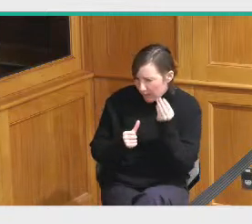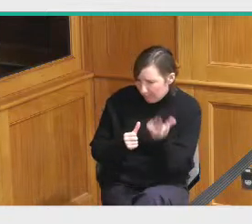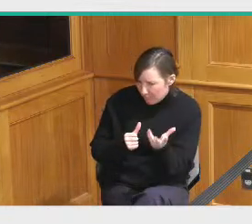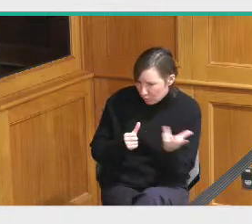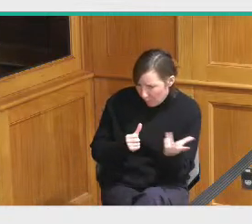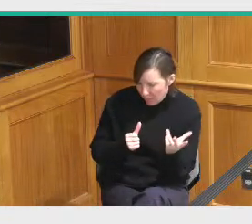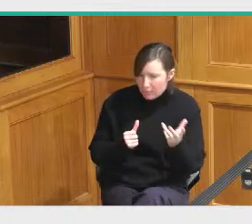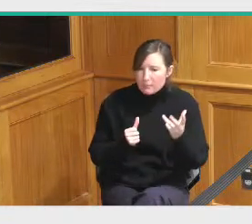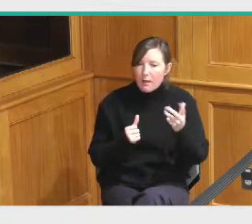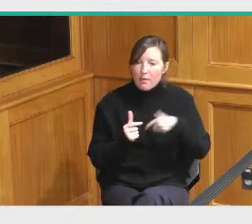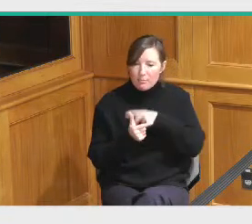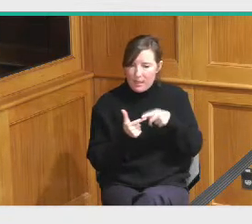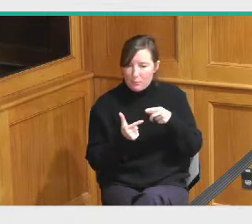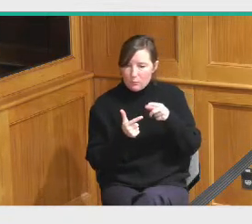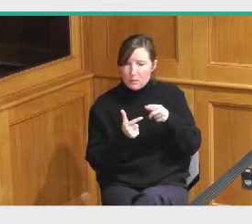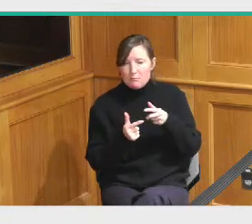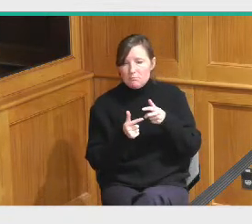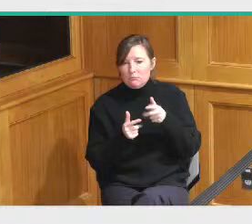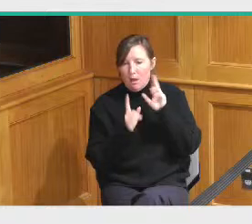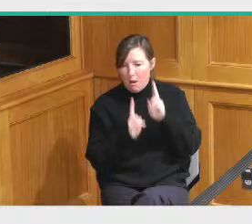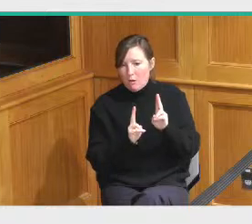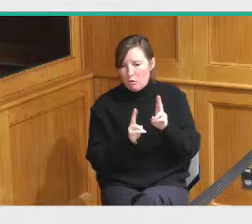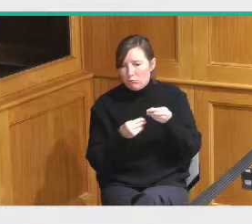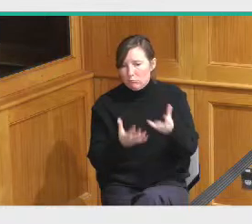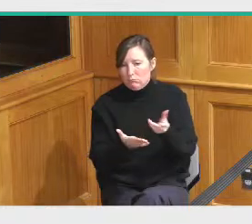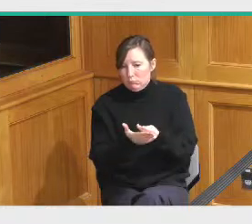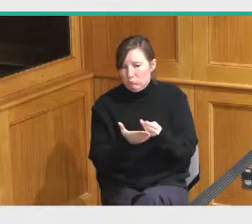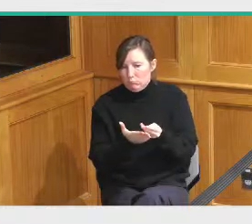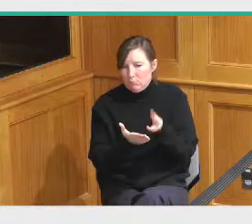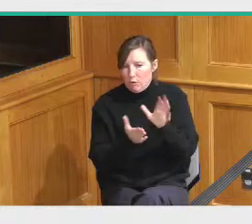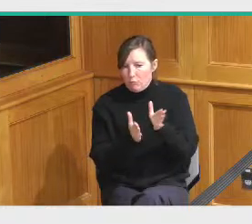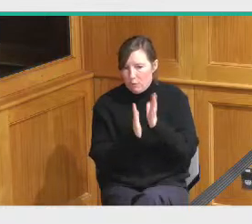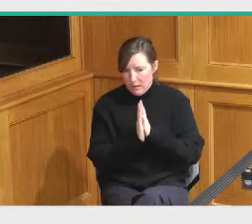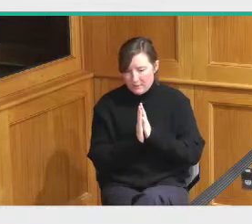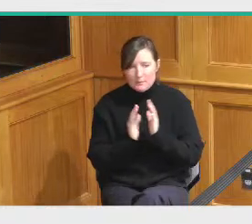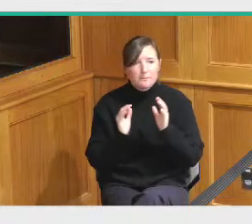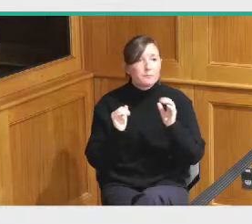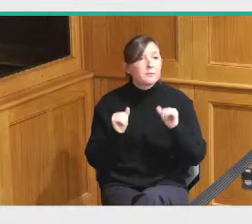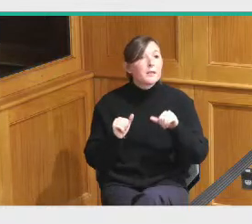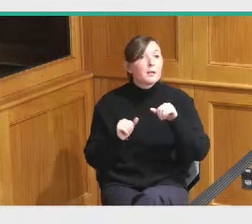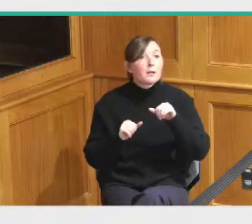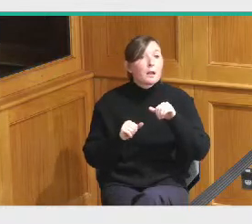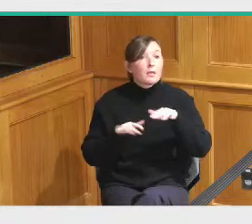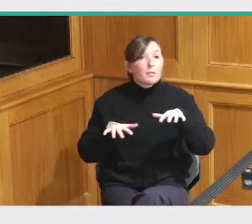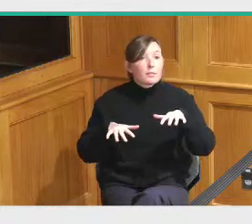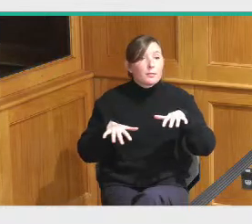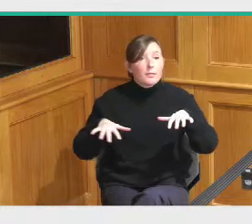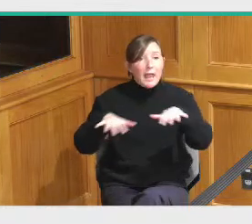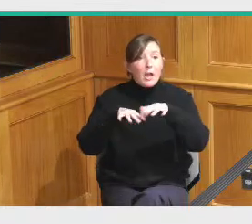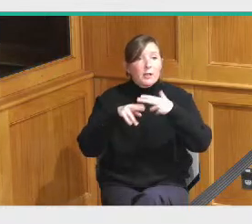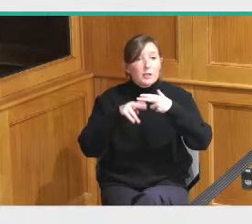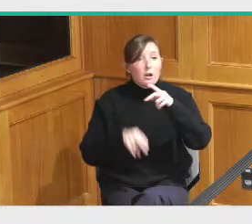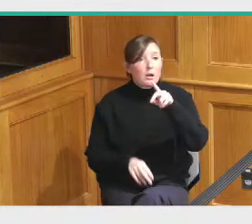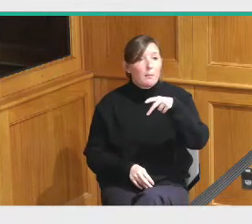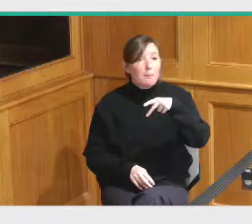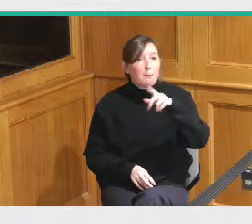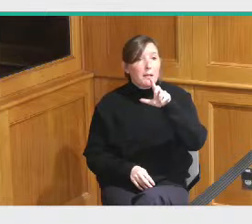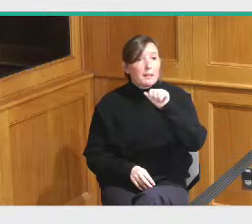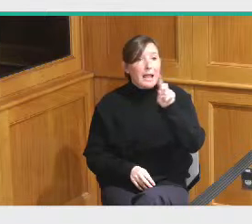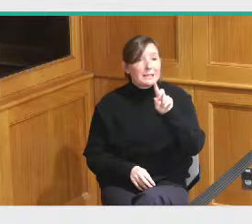draw requests fulfilled. There is a section on the plaza, which we also call the Millennium